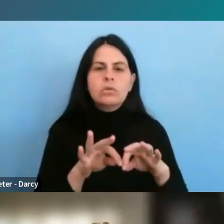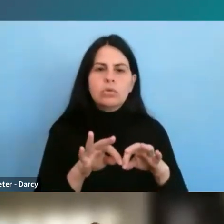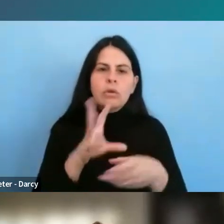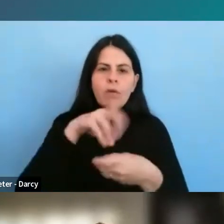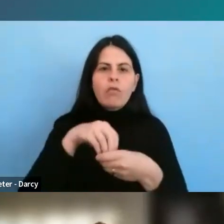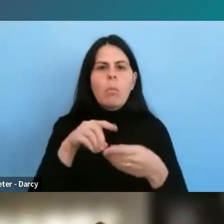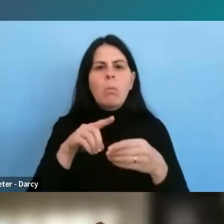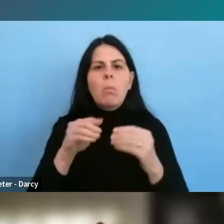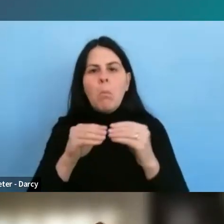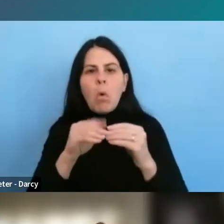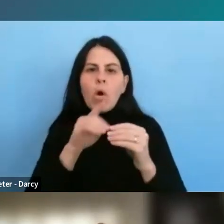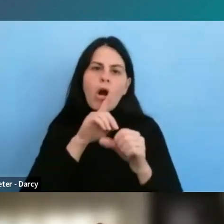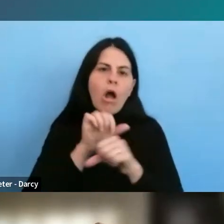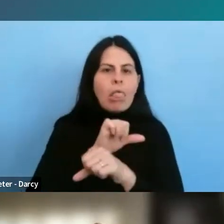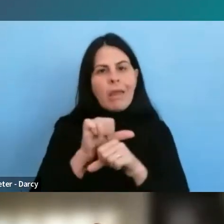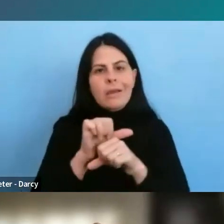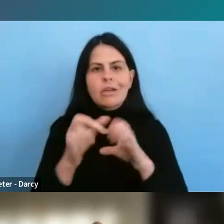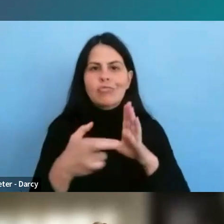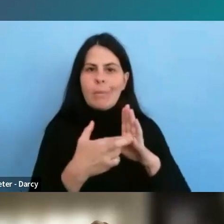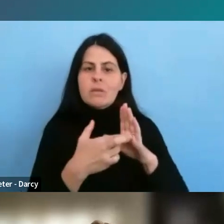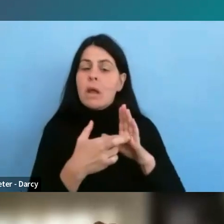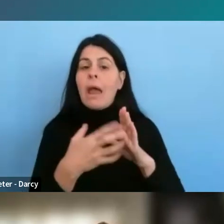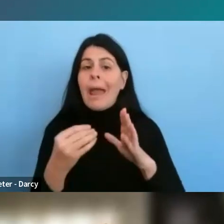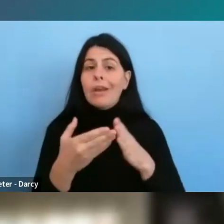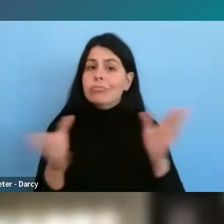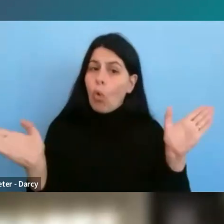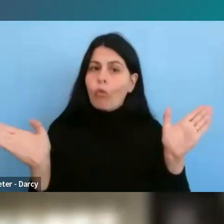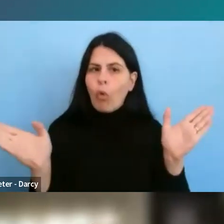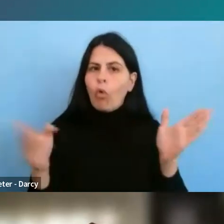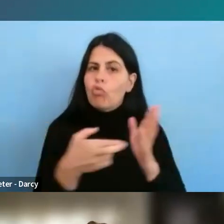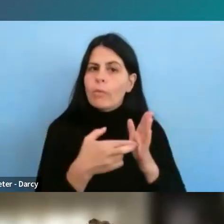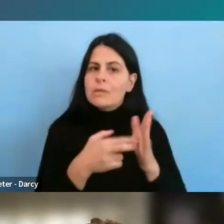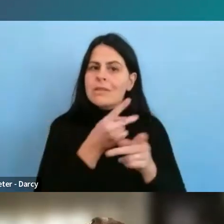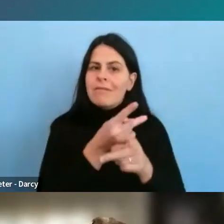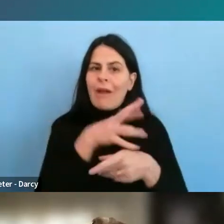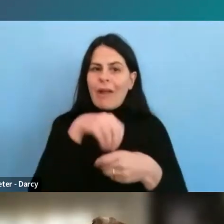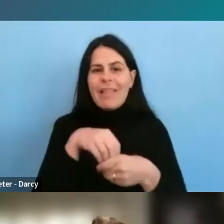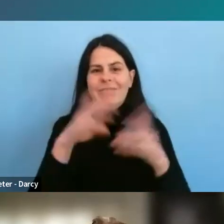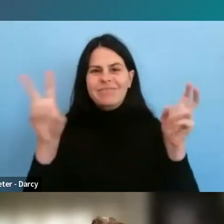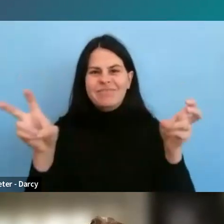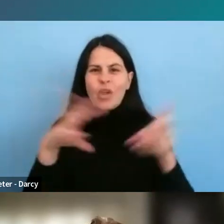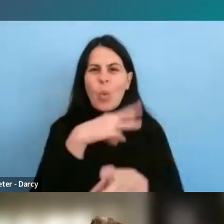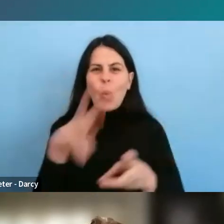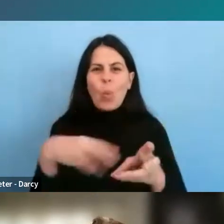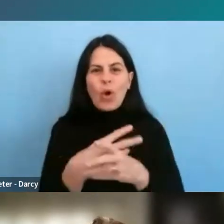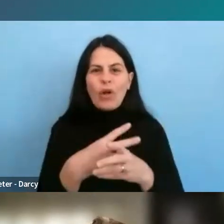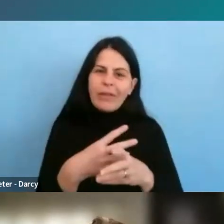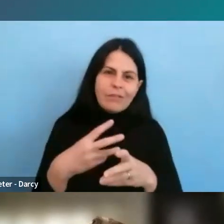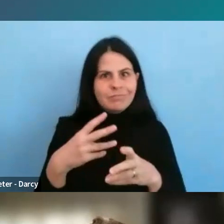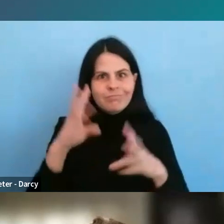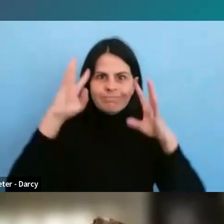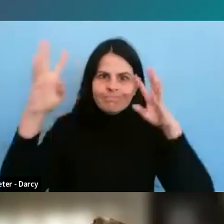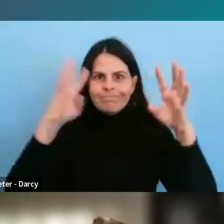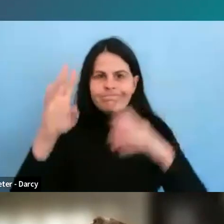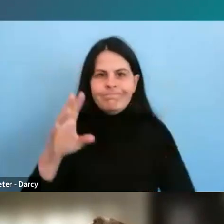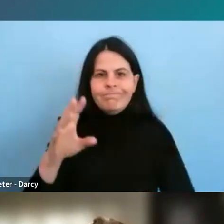representation and just overall representation of care in the world of make-believe? Thanks, Madeline.